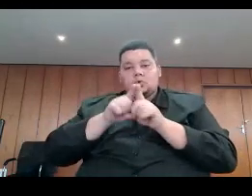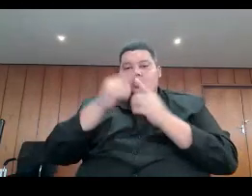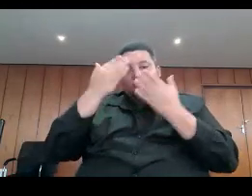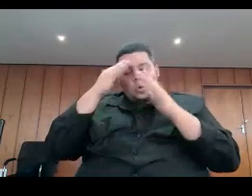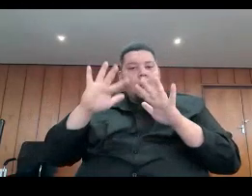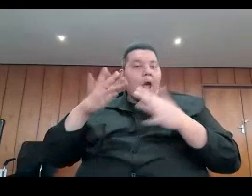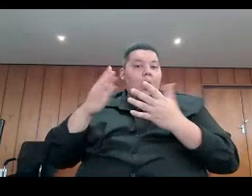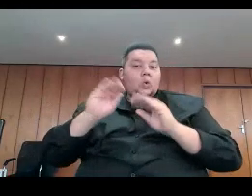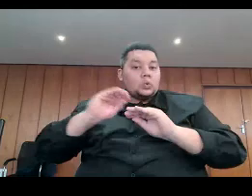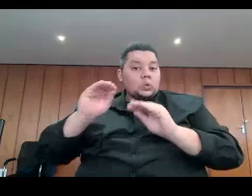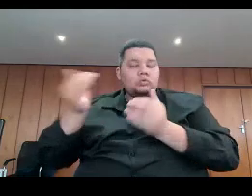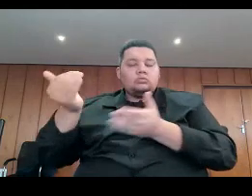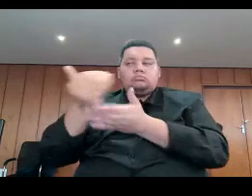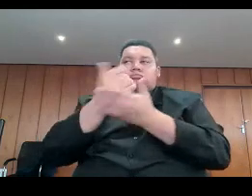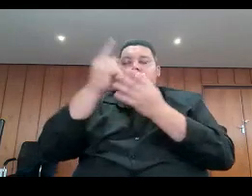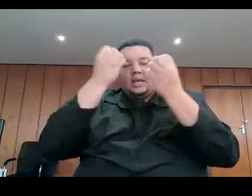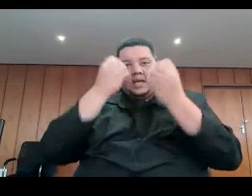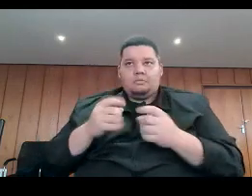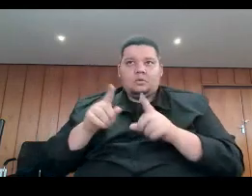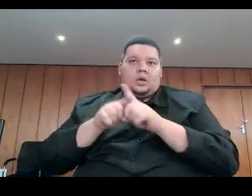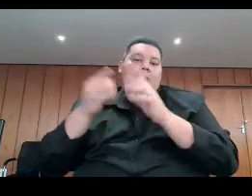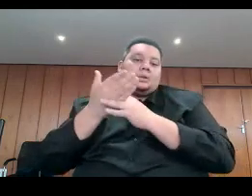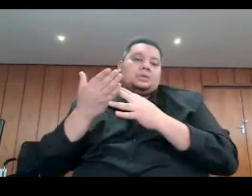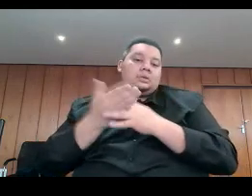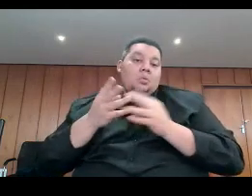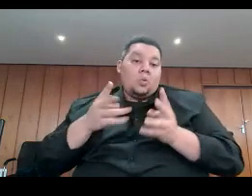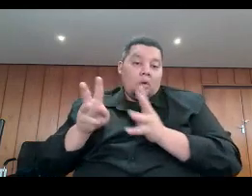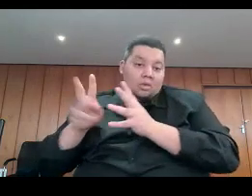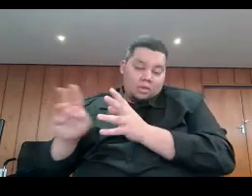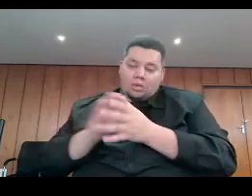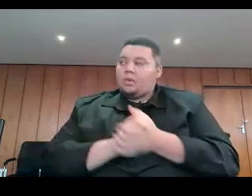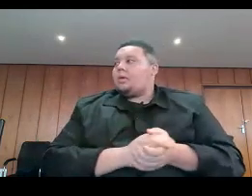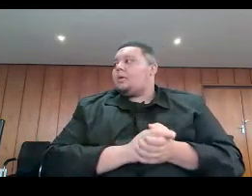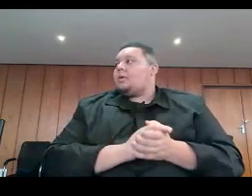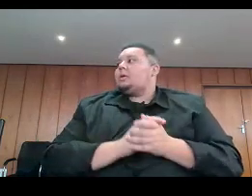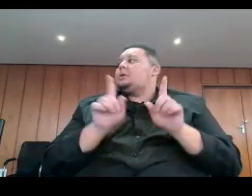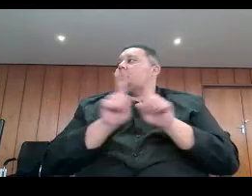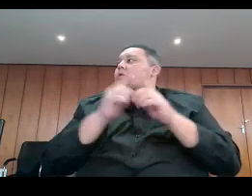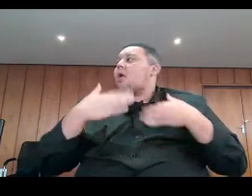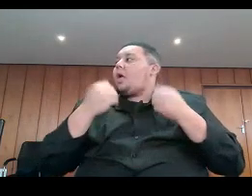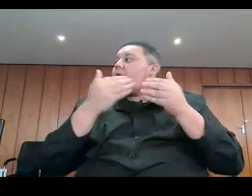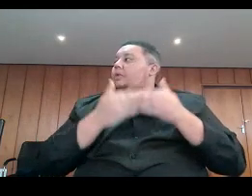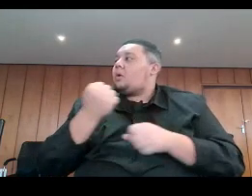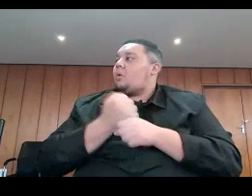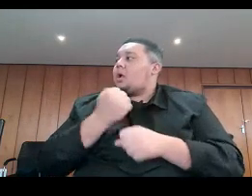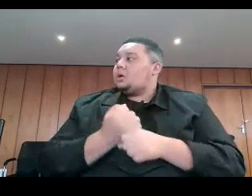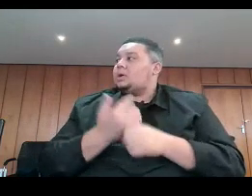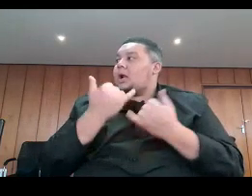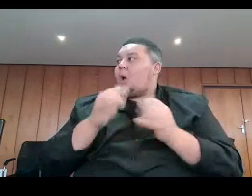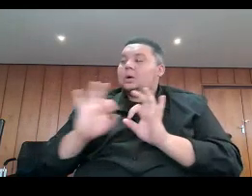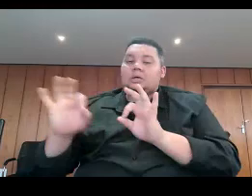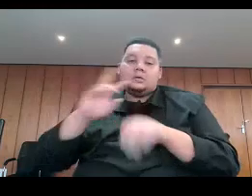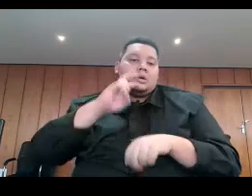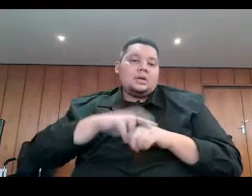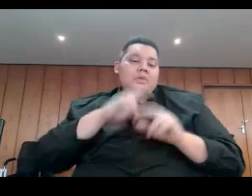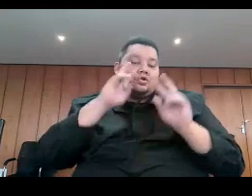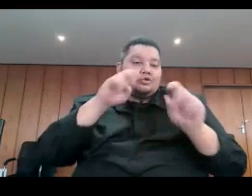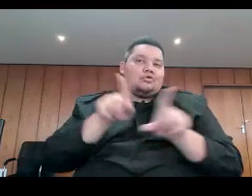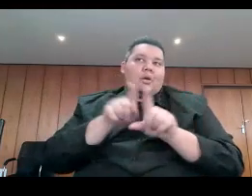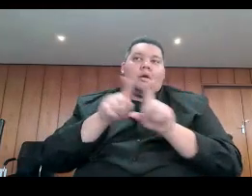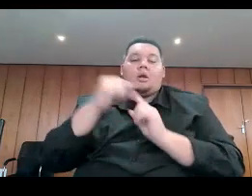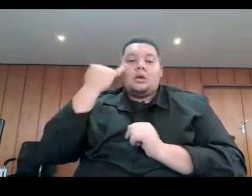how to provide this information in an accessible format, and the healthcare workers. And that actually now needs research and